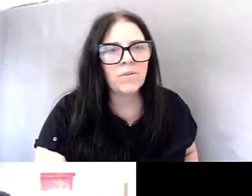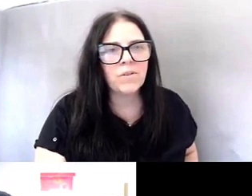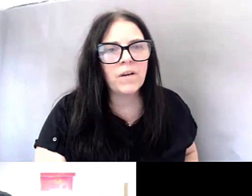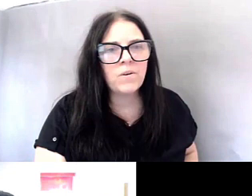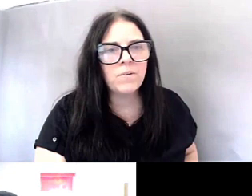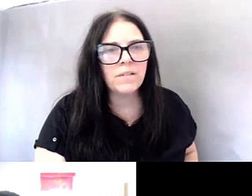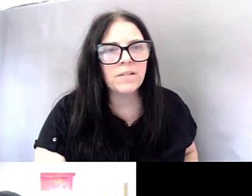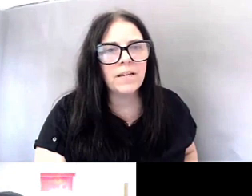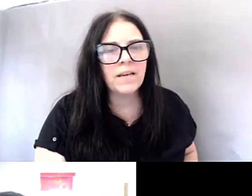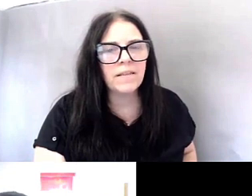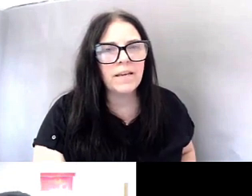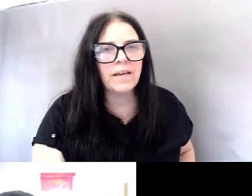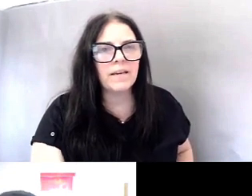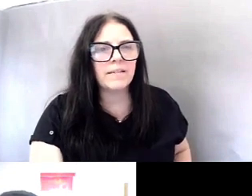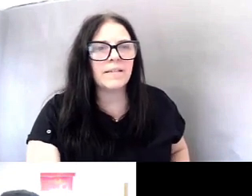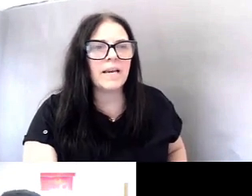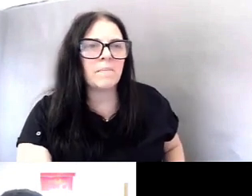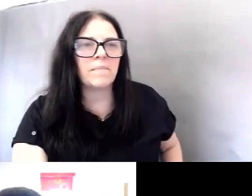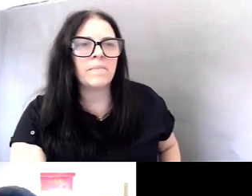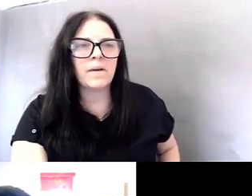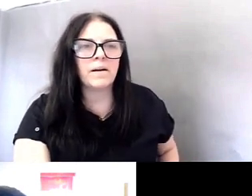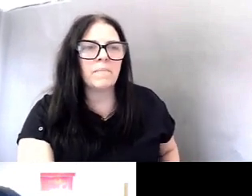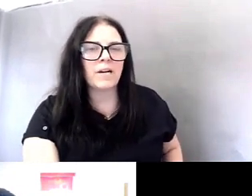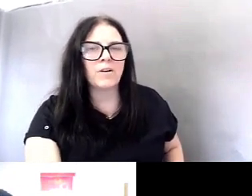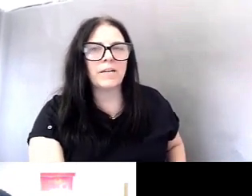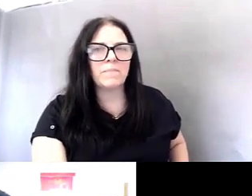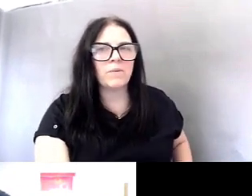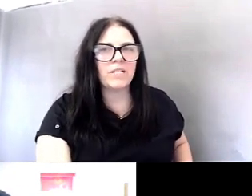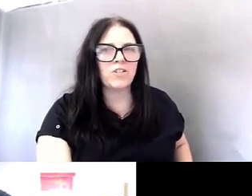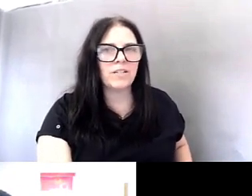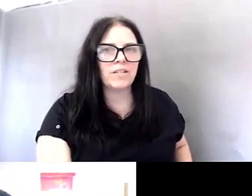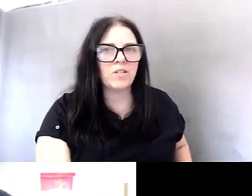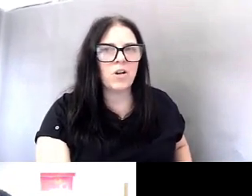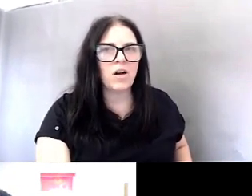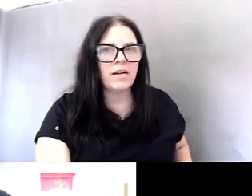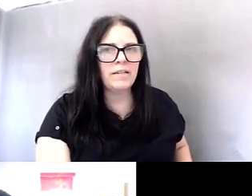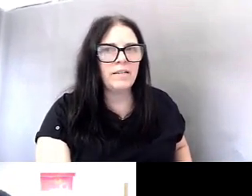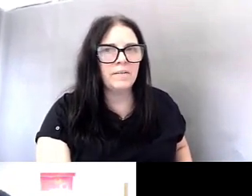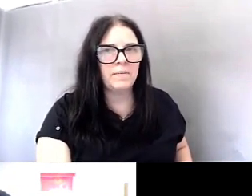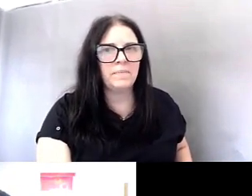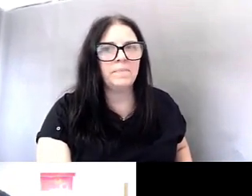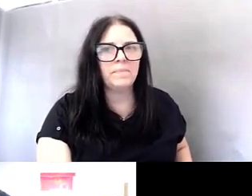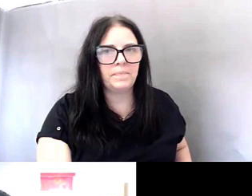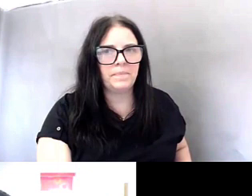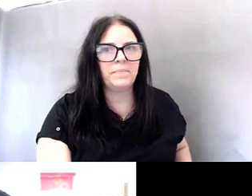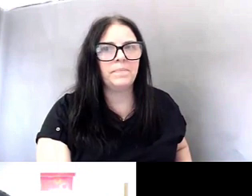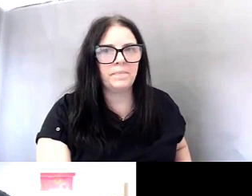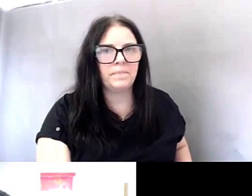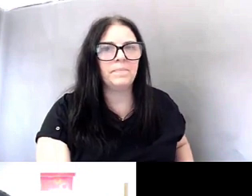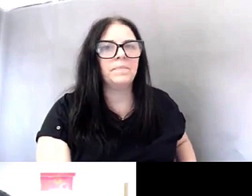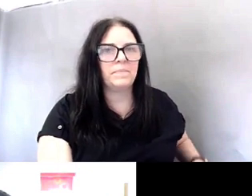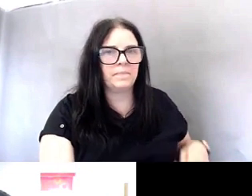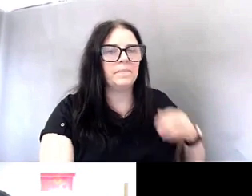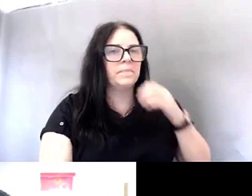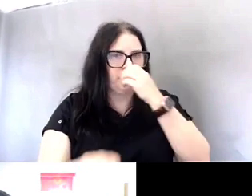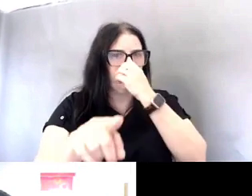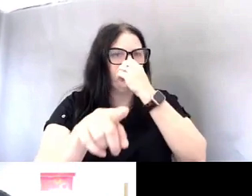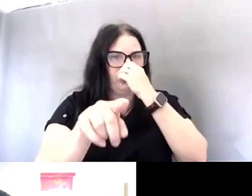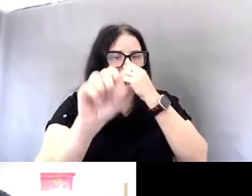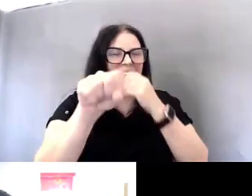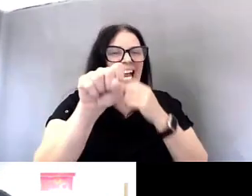So are those the same acronyms that we just saw?